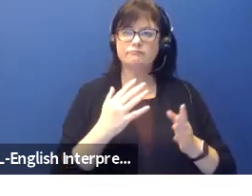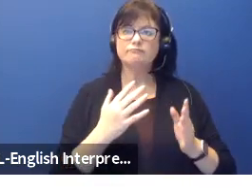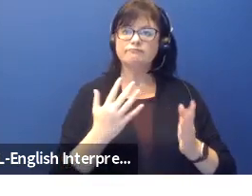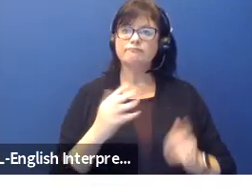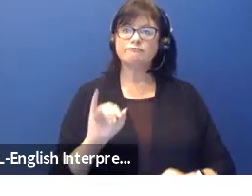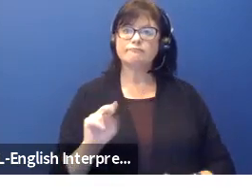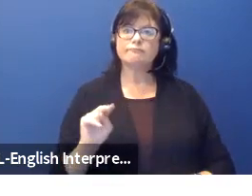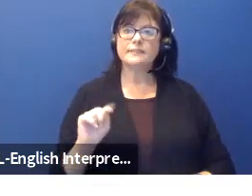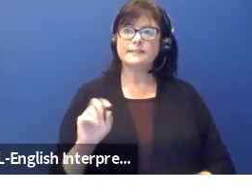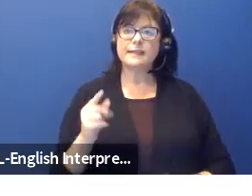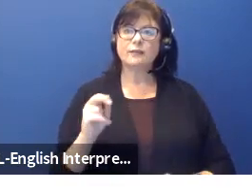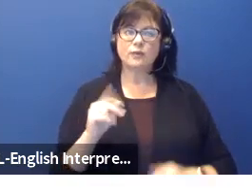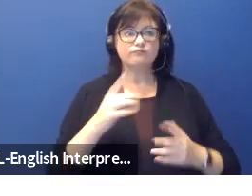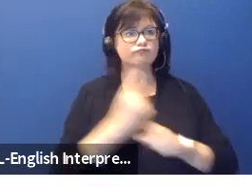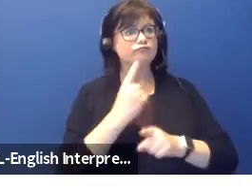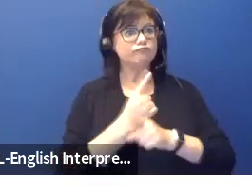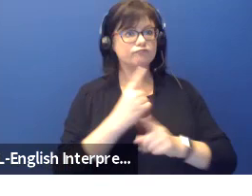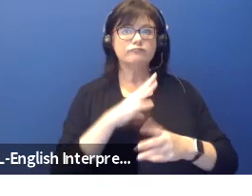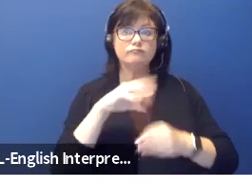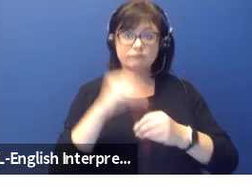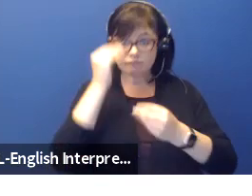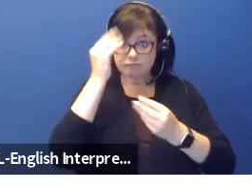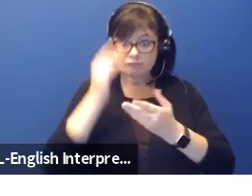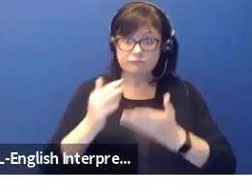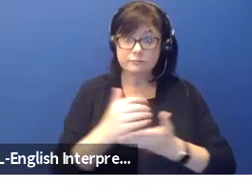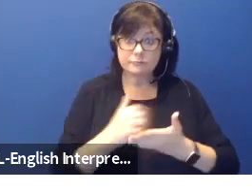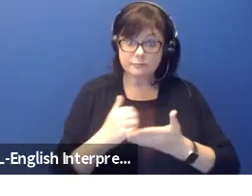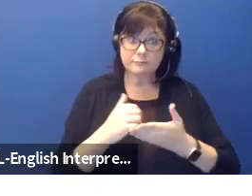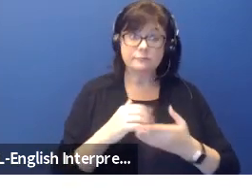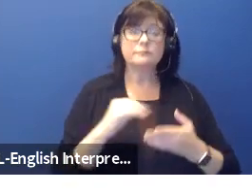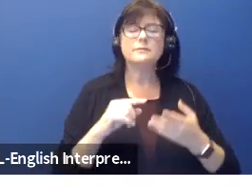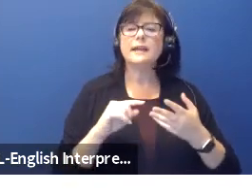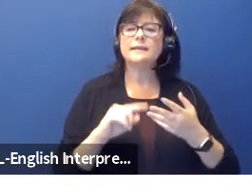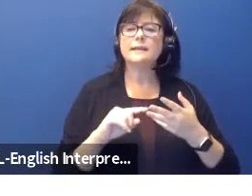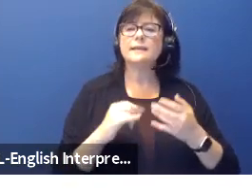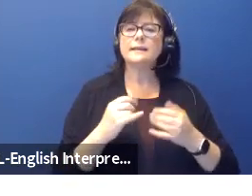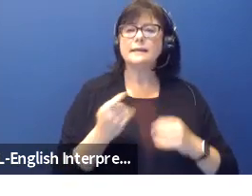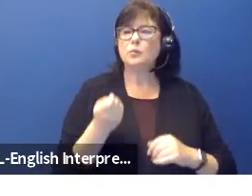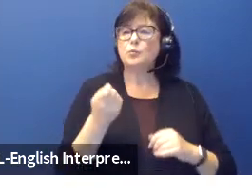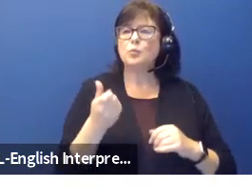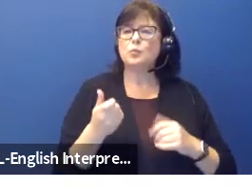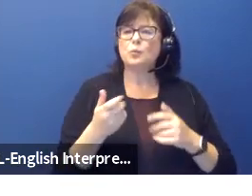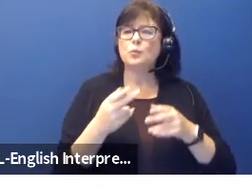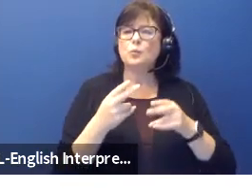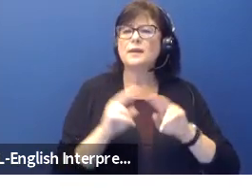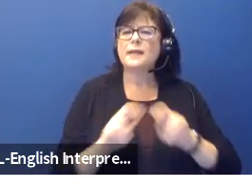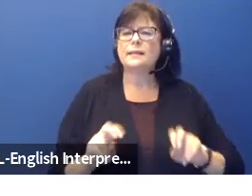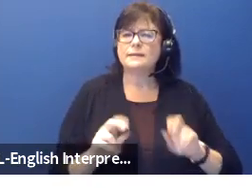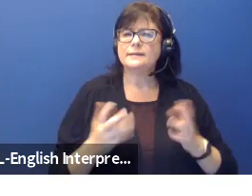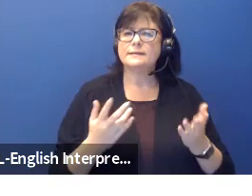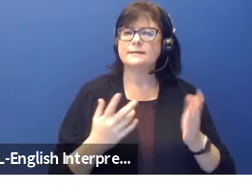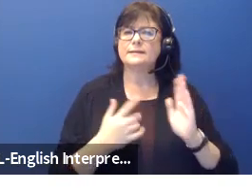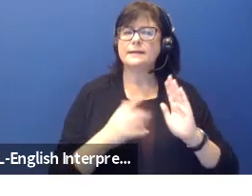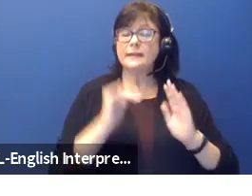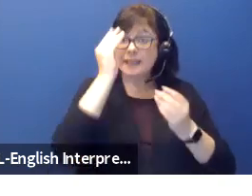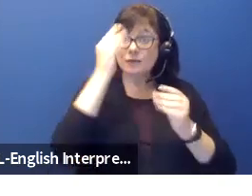possible in our data. And then briefly, a little bit of an analysis, what might this data tell me? How might I use it to